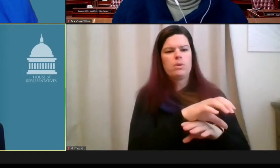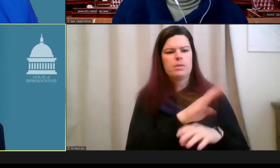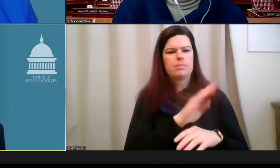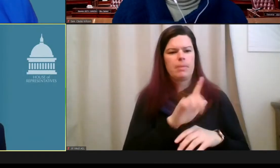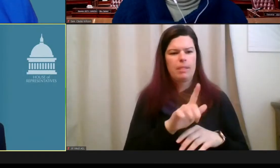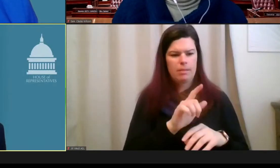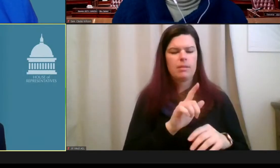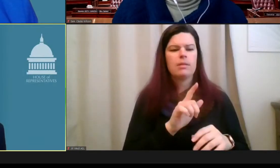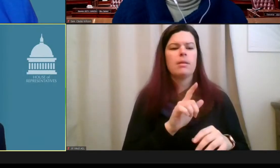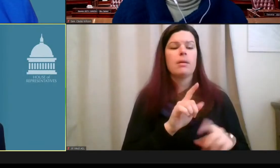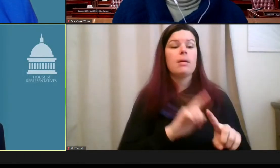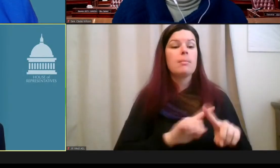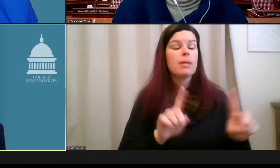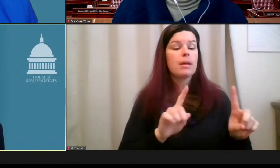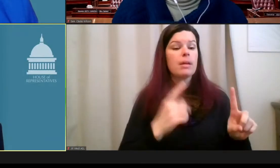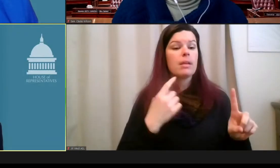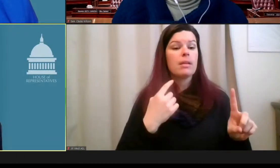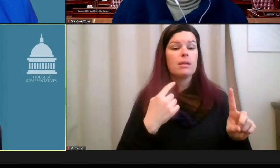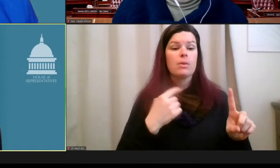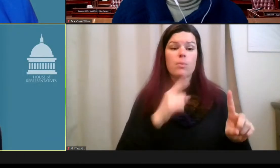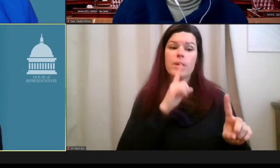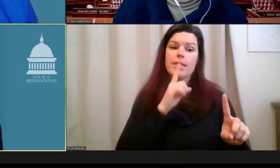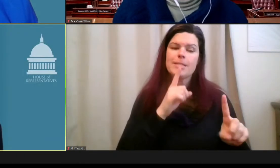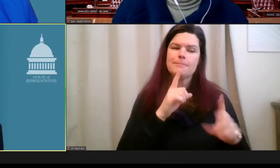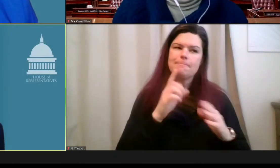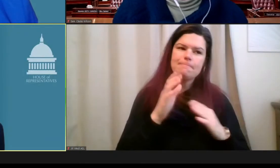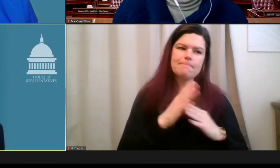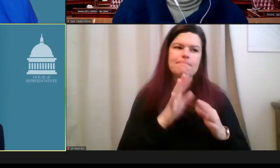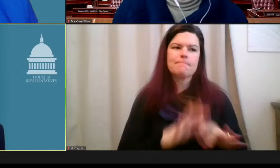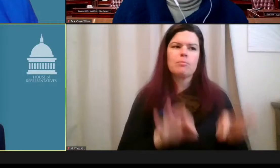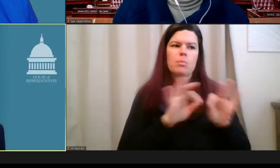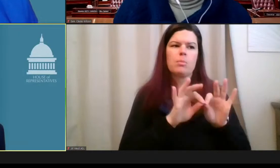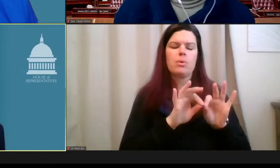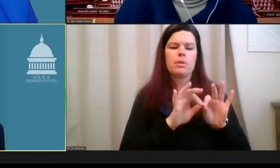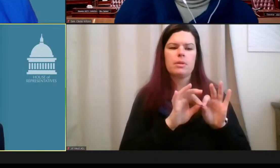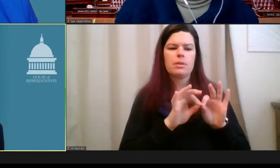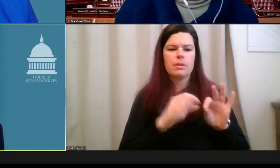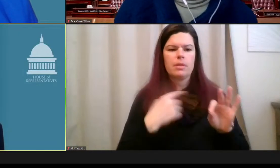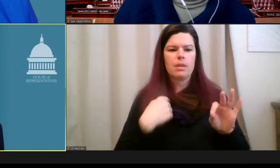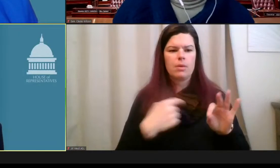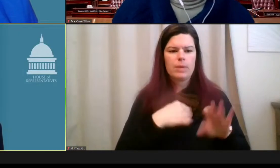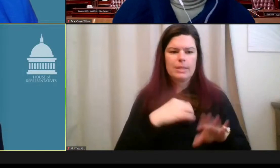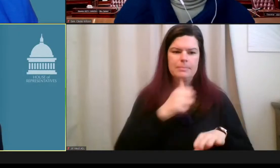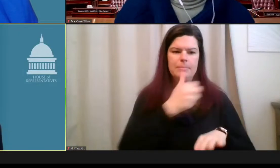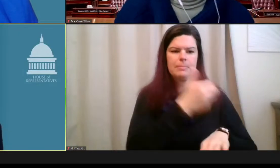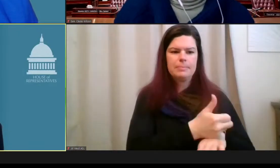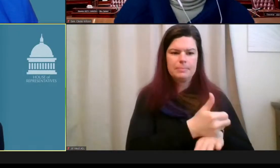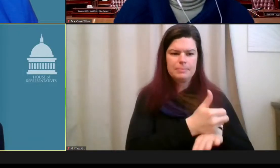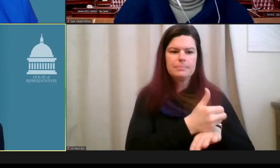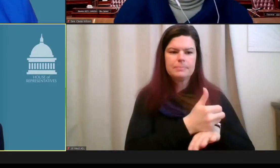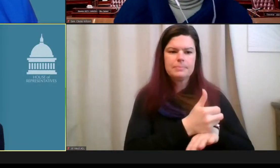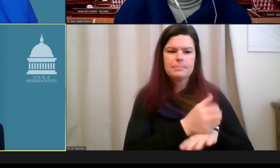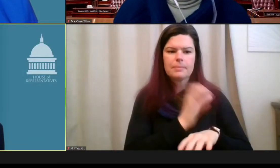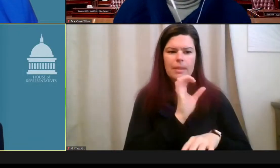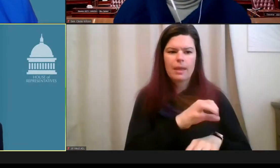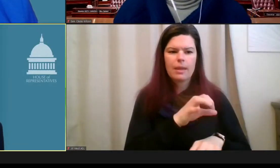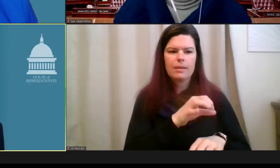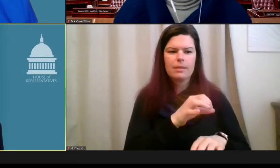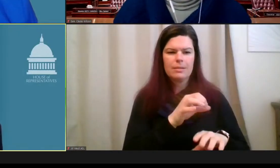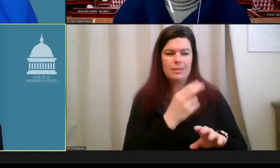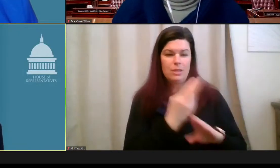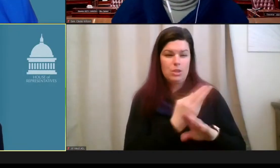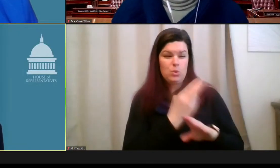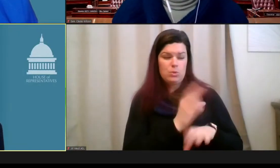we place preserving and protecting human life as a statewide standard, and use of force as a last resort. Thank